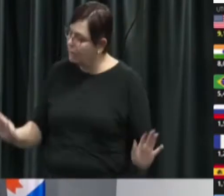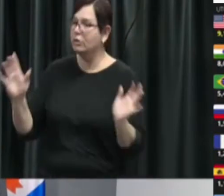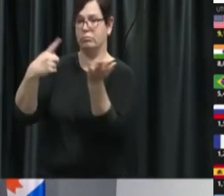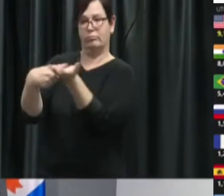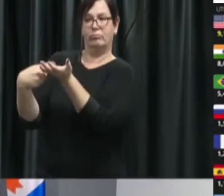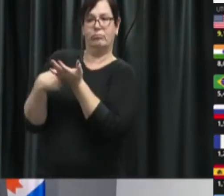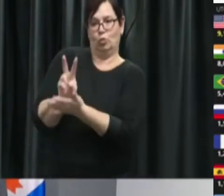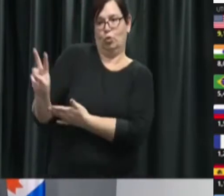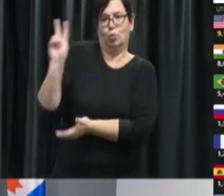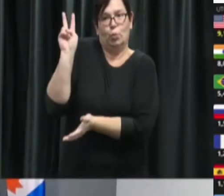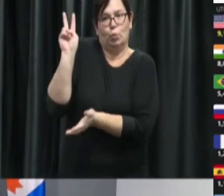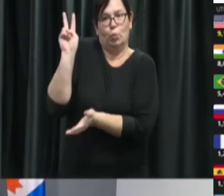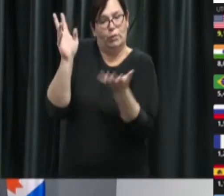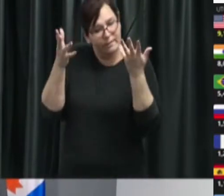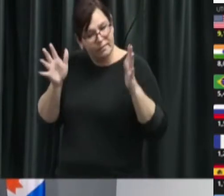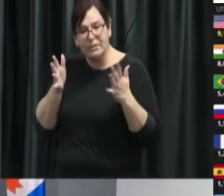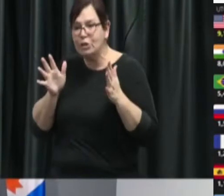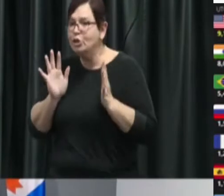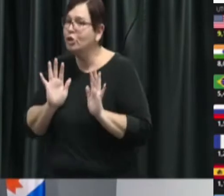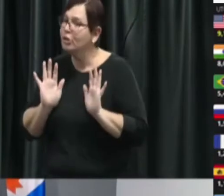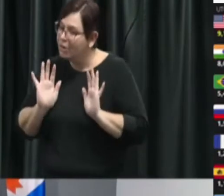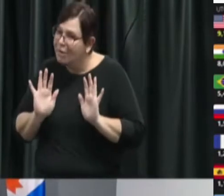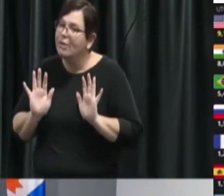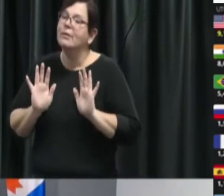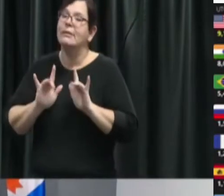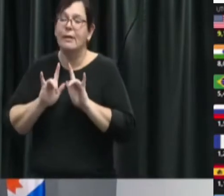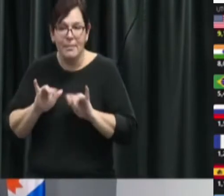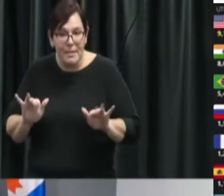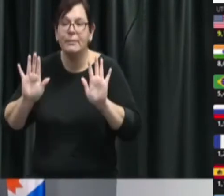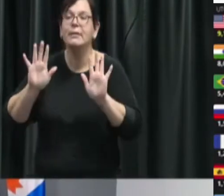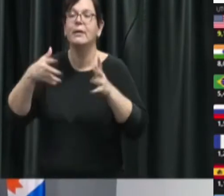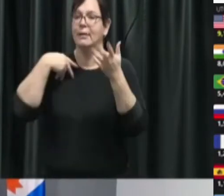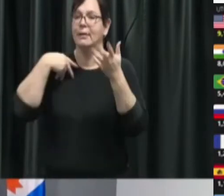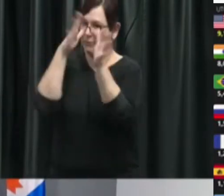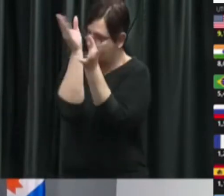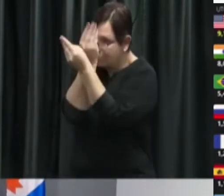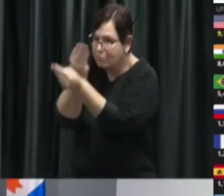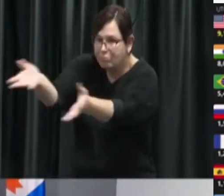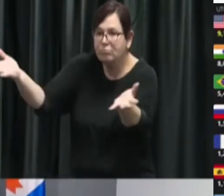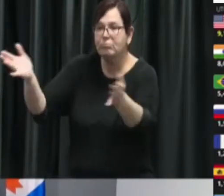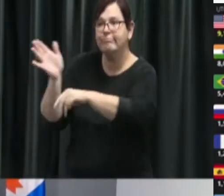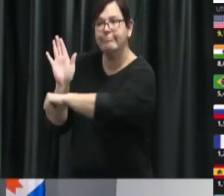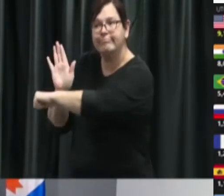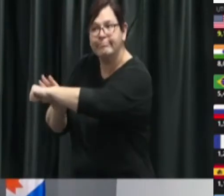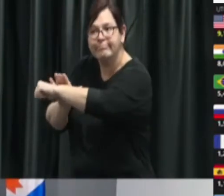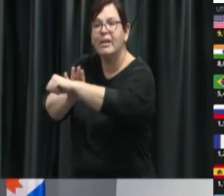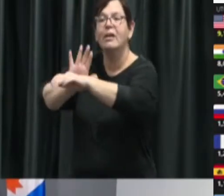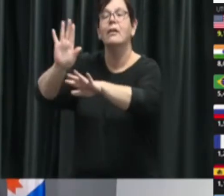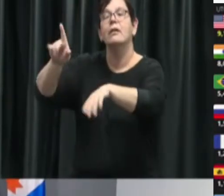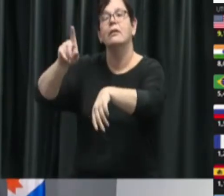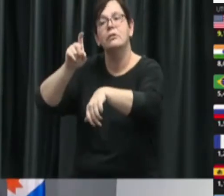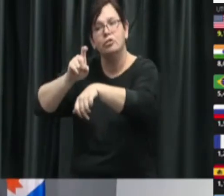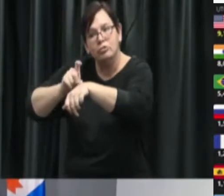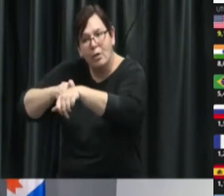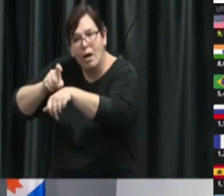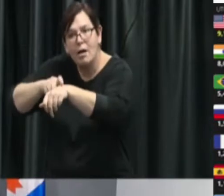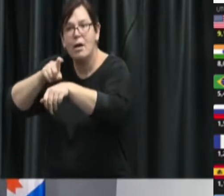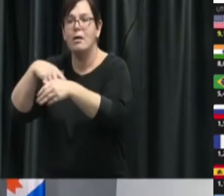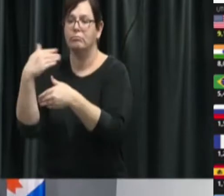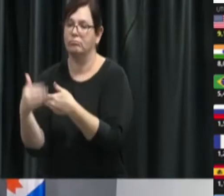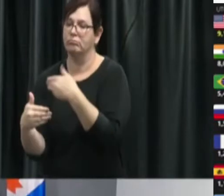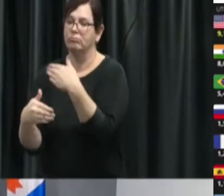around that same time, there were notices that were given of the fact that we would begin the process, because it didn't all happen on one day, of removing the things that protected